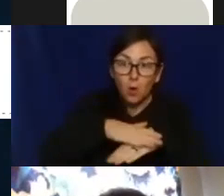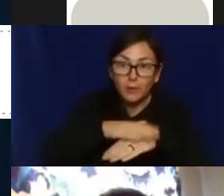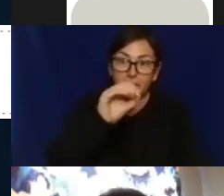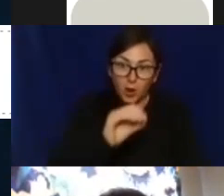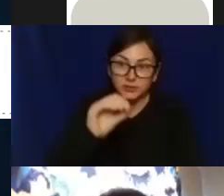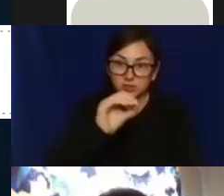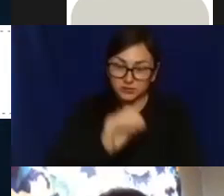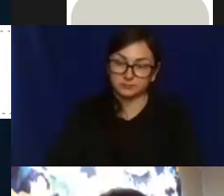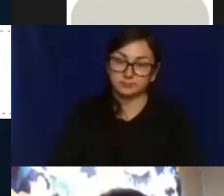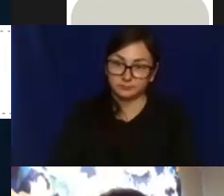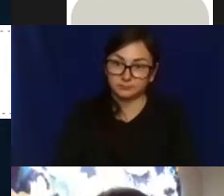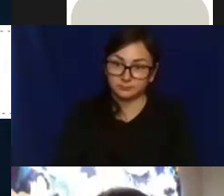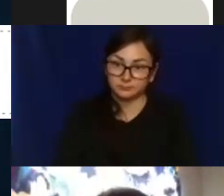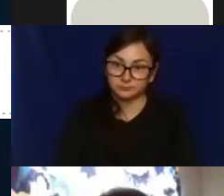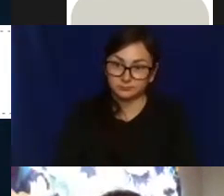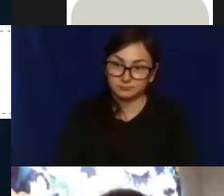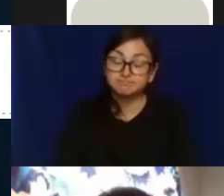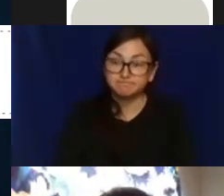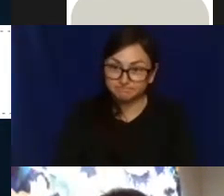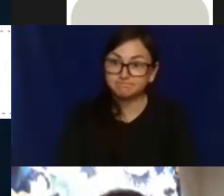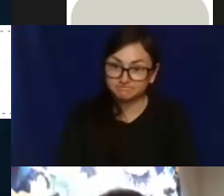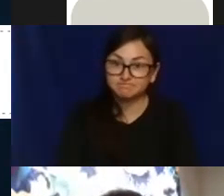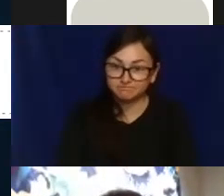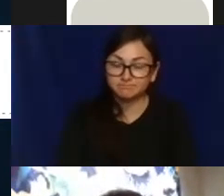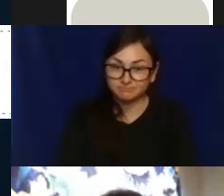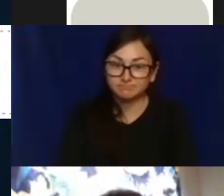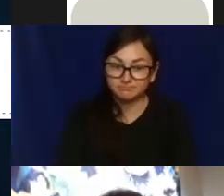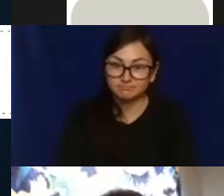oxygen. Well, let me see if I can